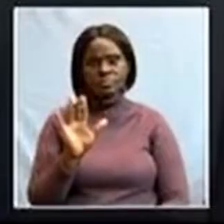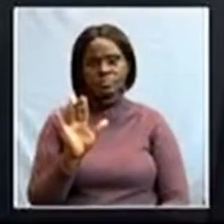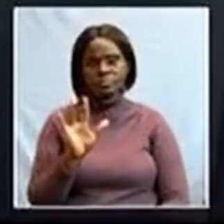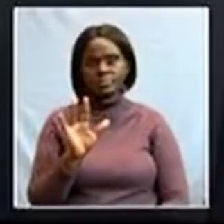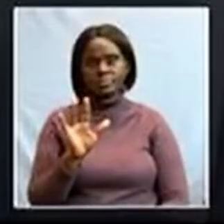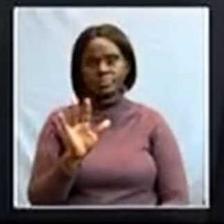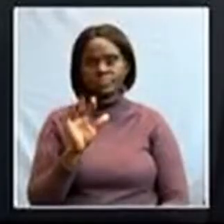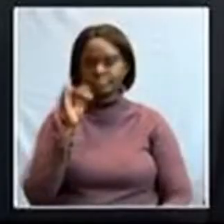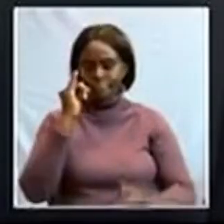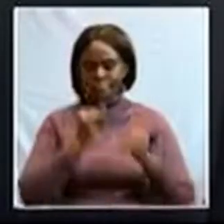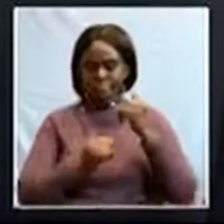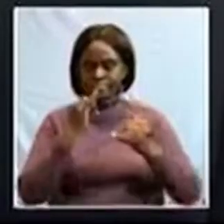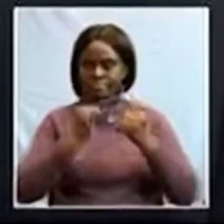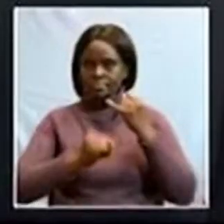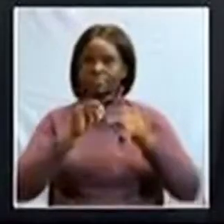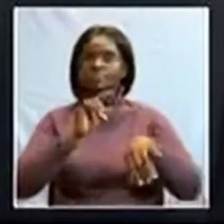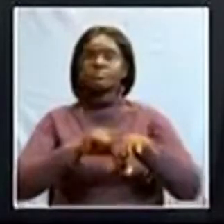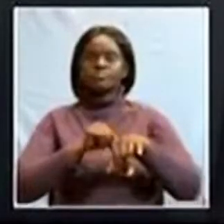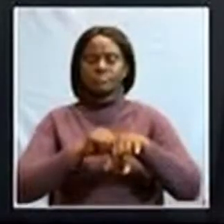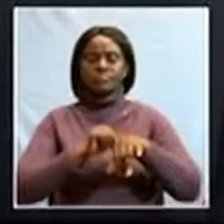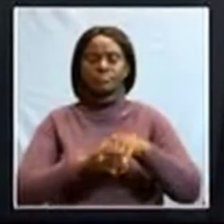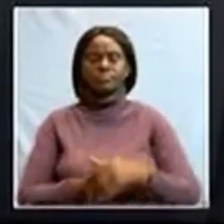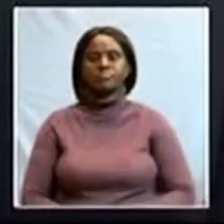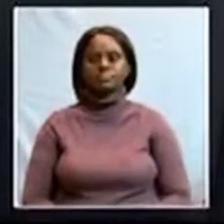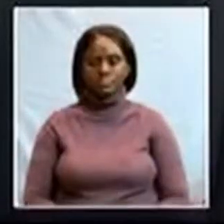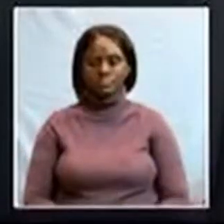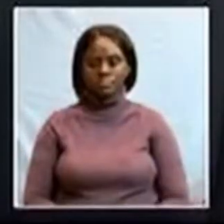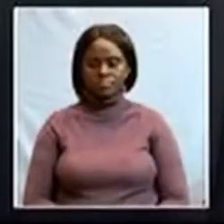contractual completion period.